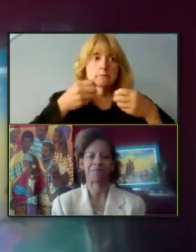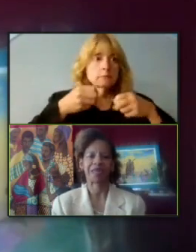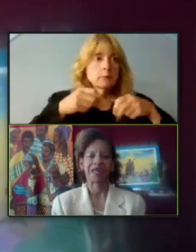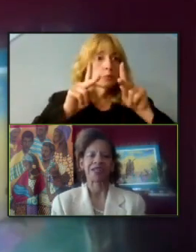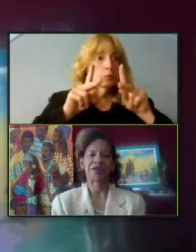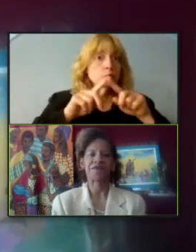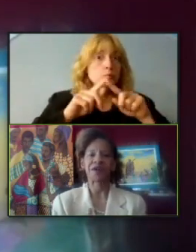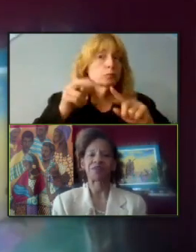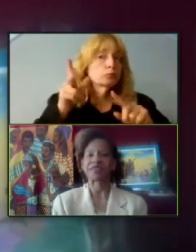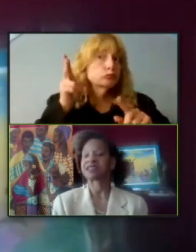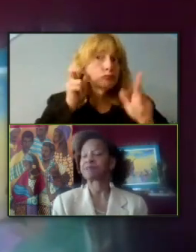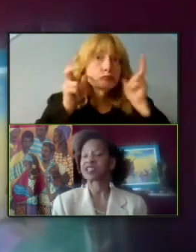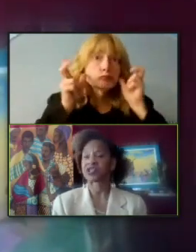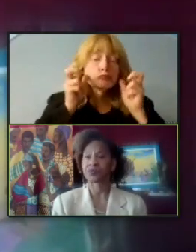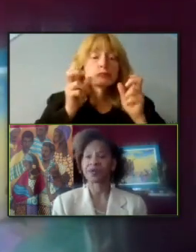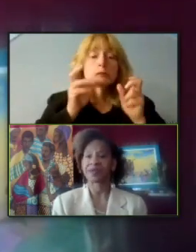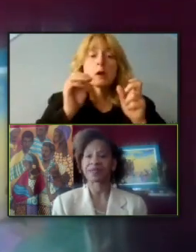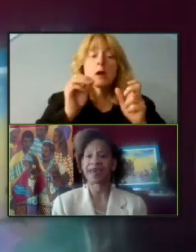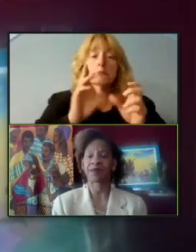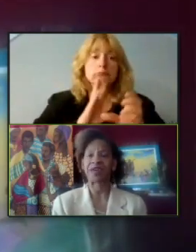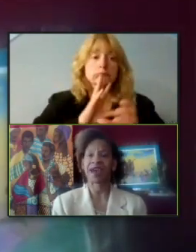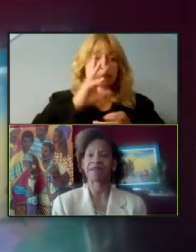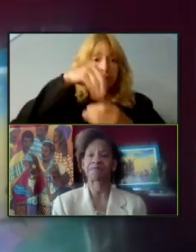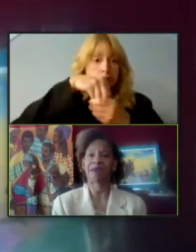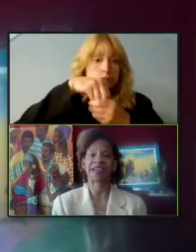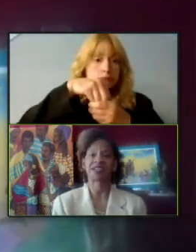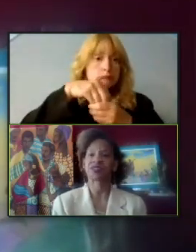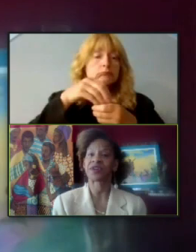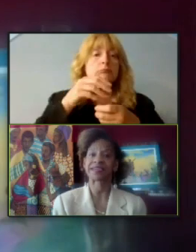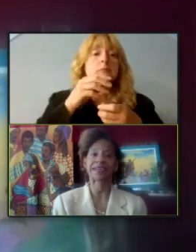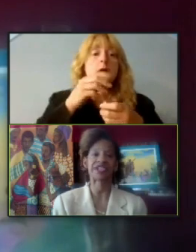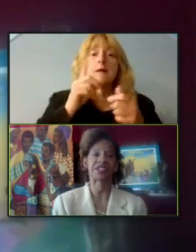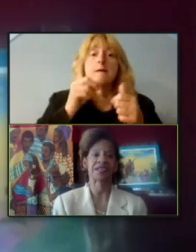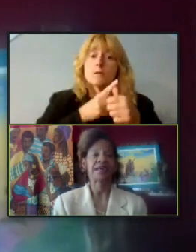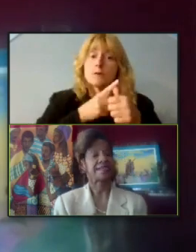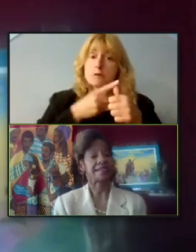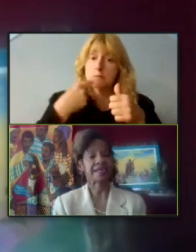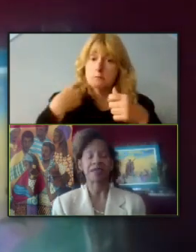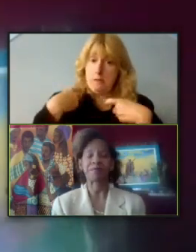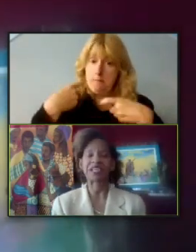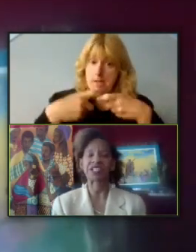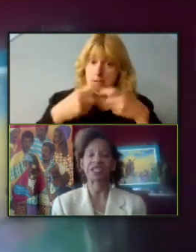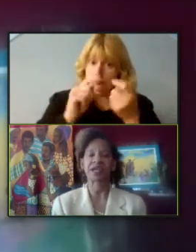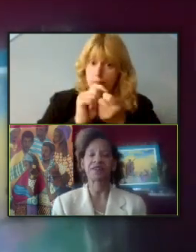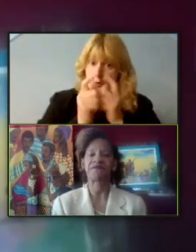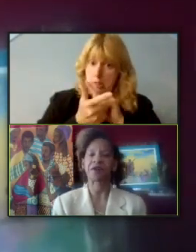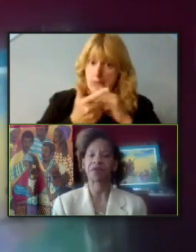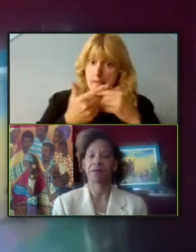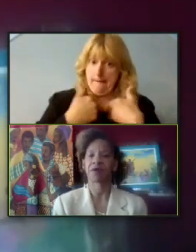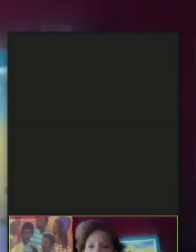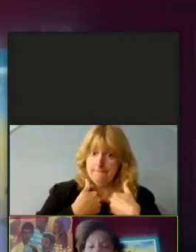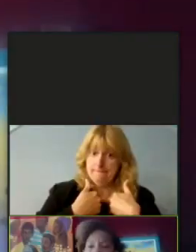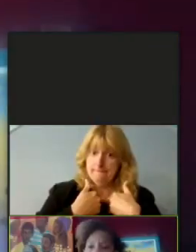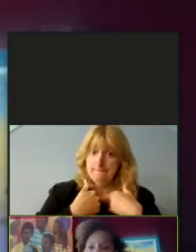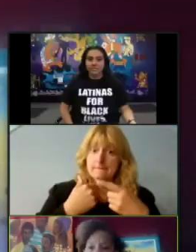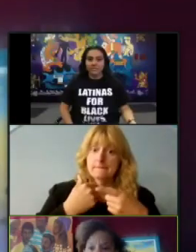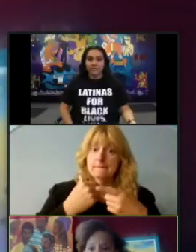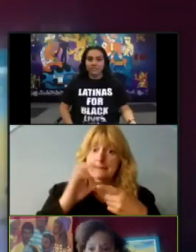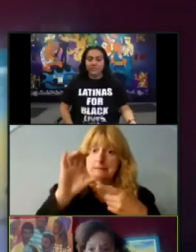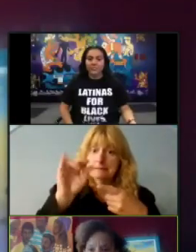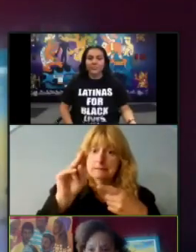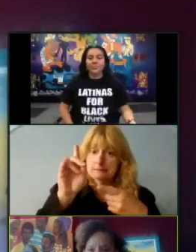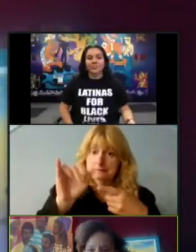participate. So first, we'd like to make sure that we have Spanish translation. Cindy, please share the phone number for